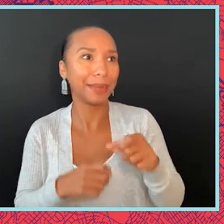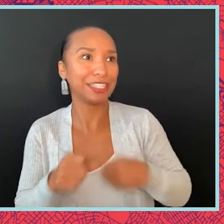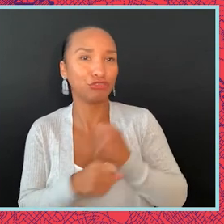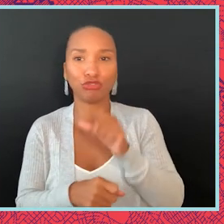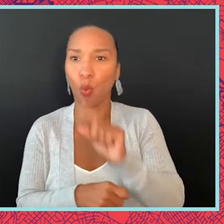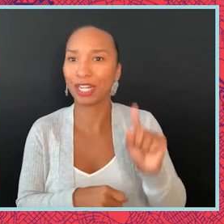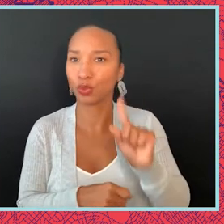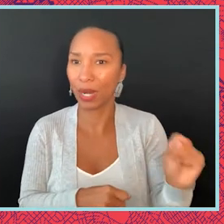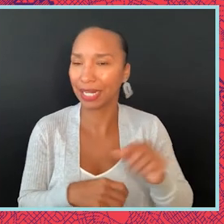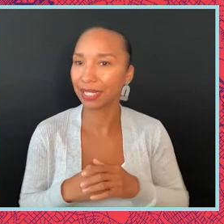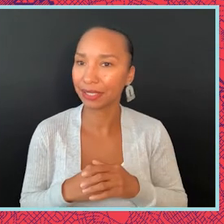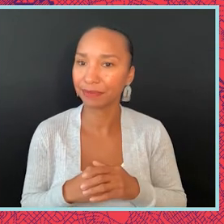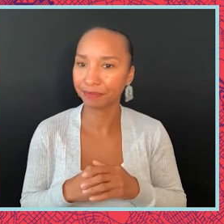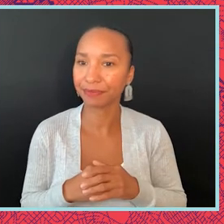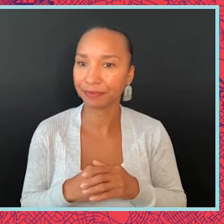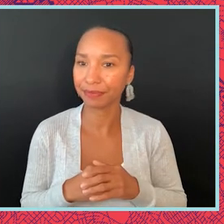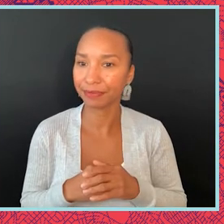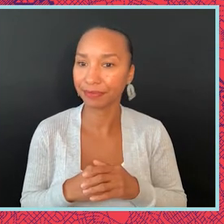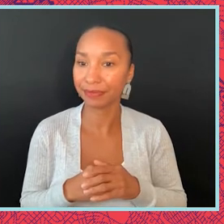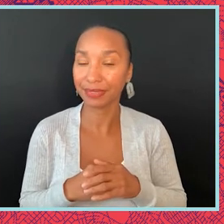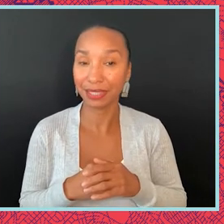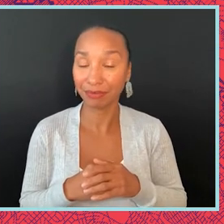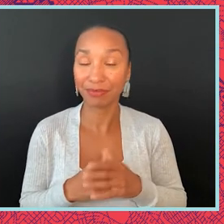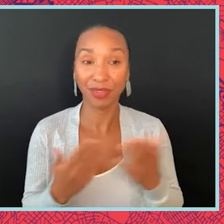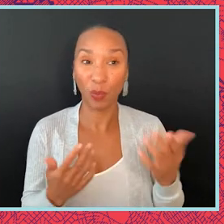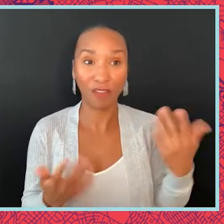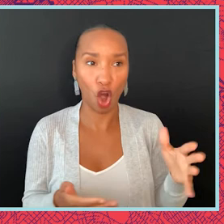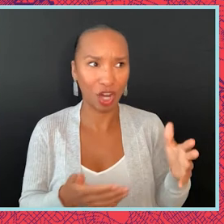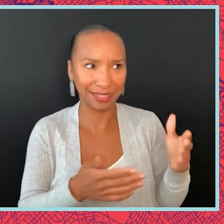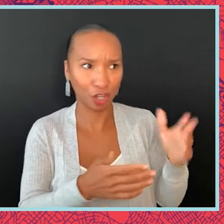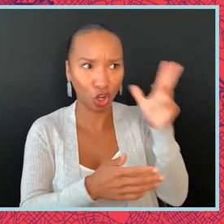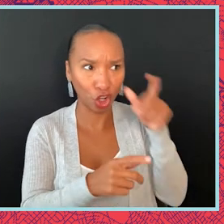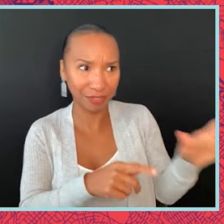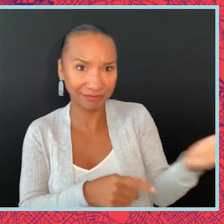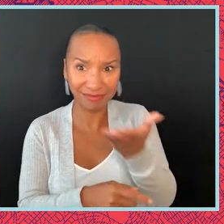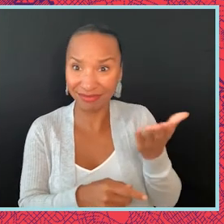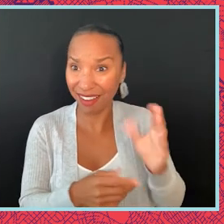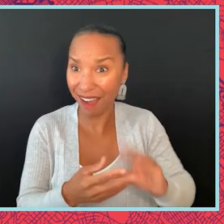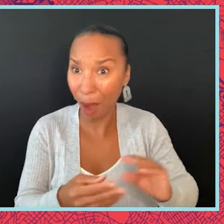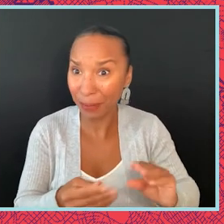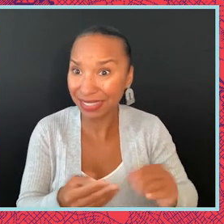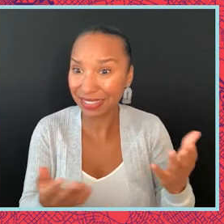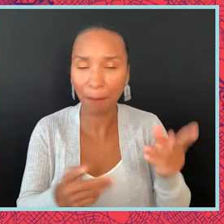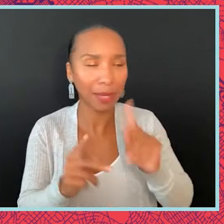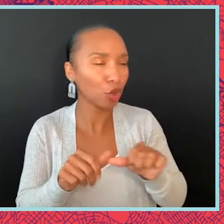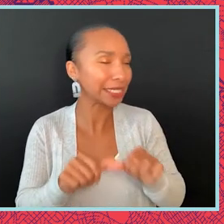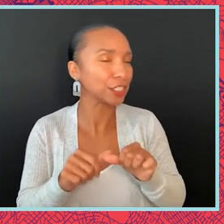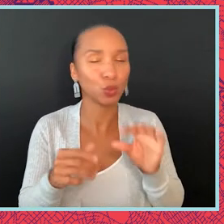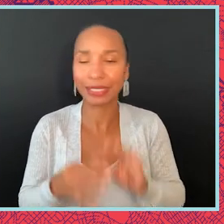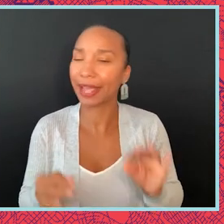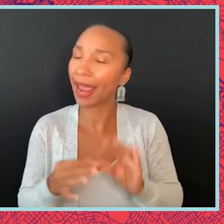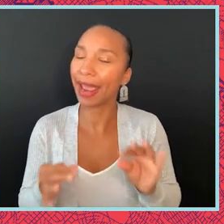happened in 2020, you know, and, you know, Derek and, you know, Jamal, you know, shared with us, I mean, things that